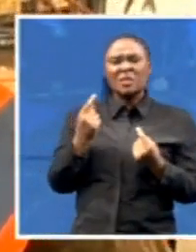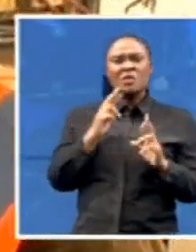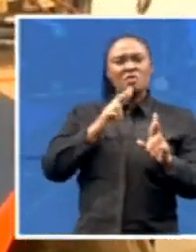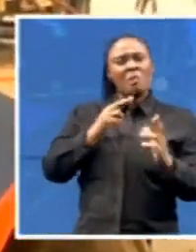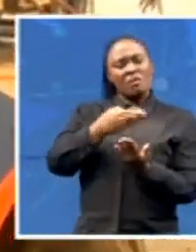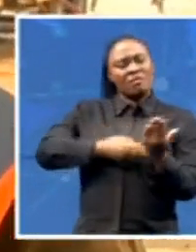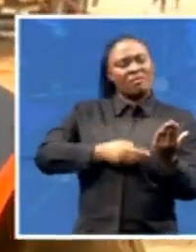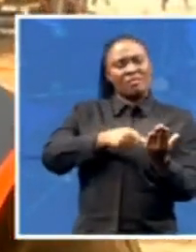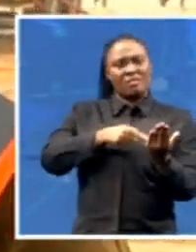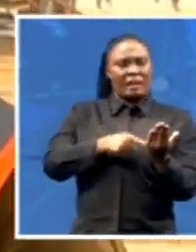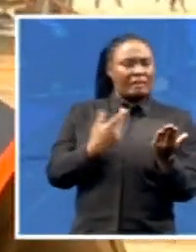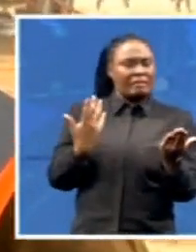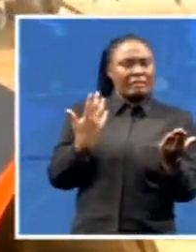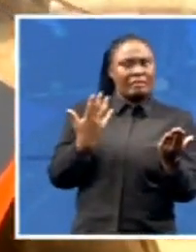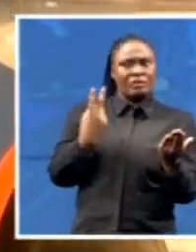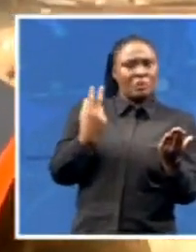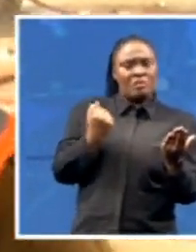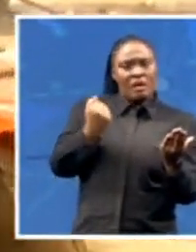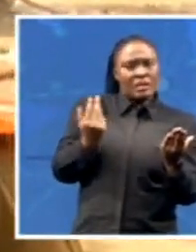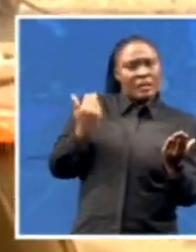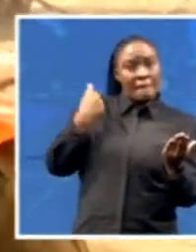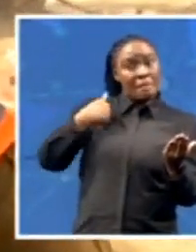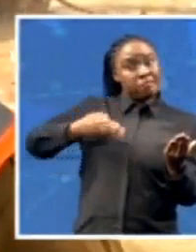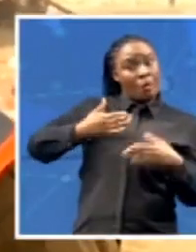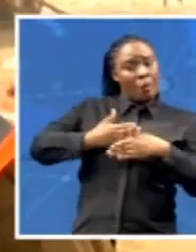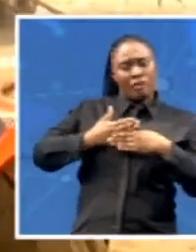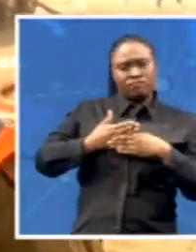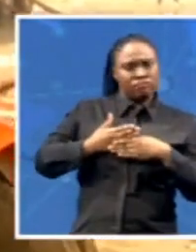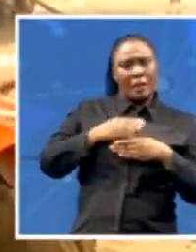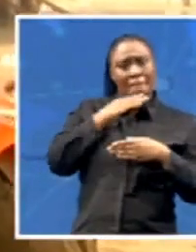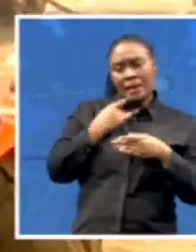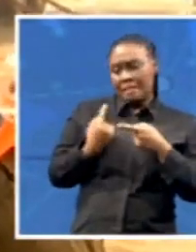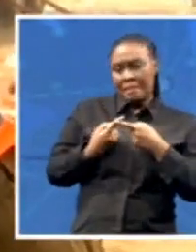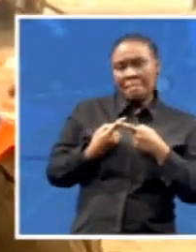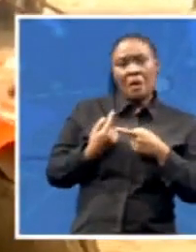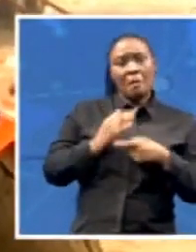we find the same things happening again, these shops have to be closed until the owners of